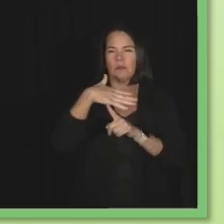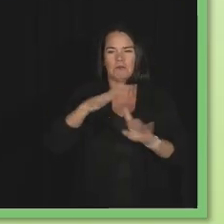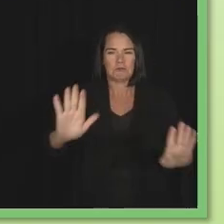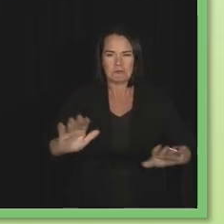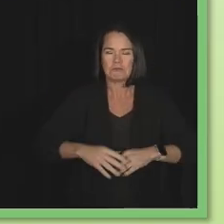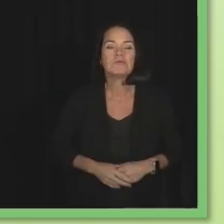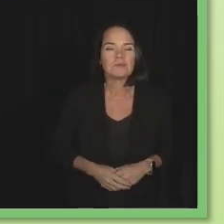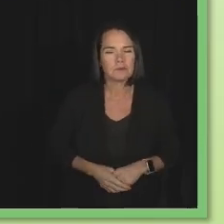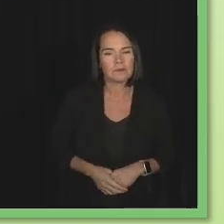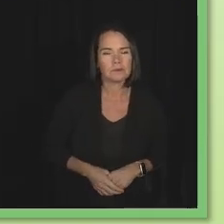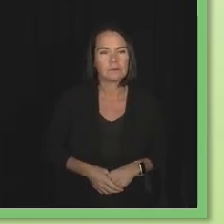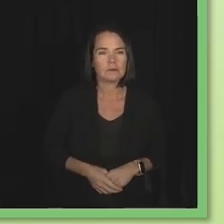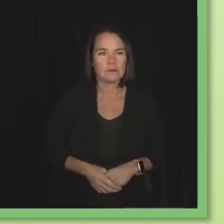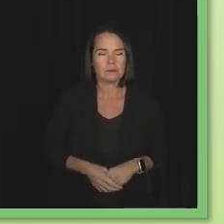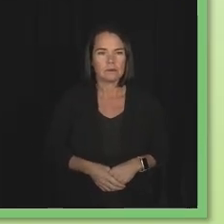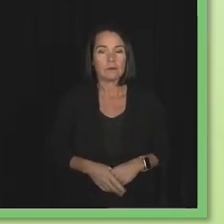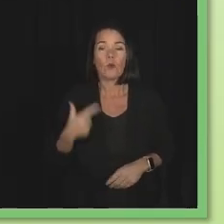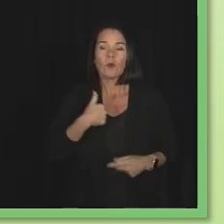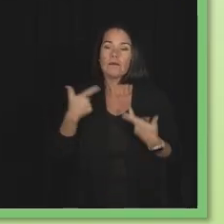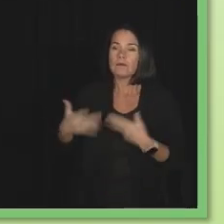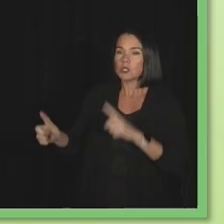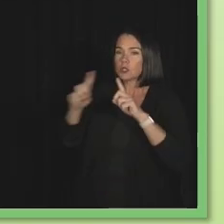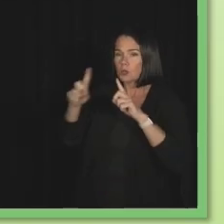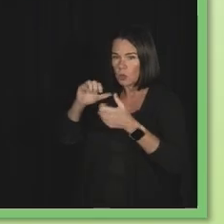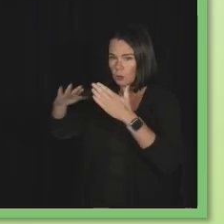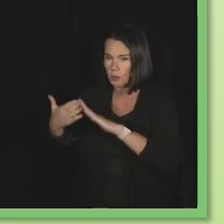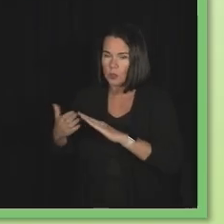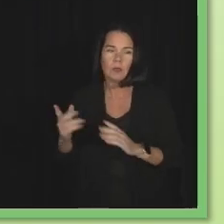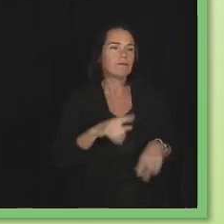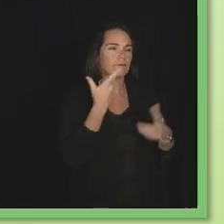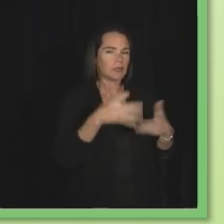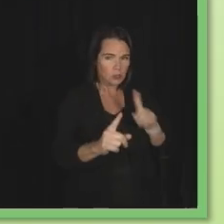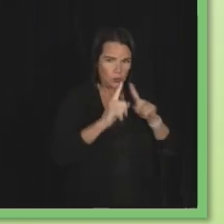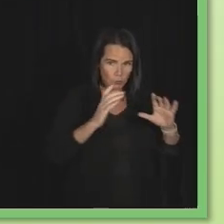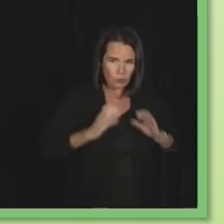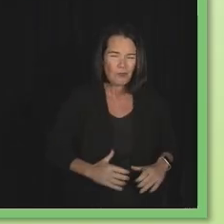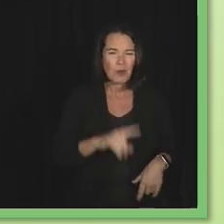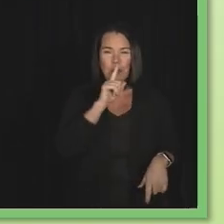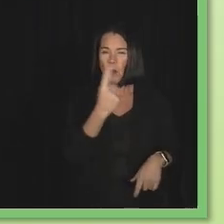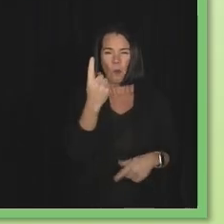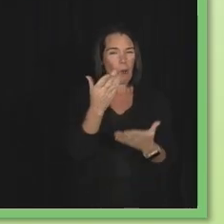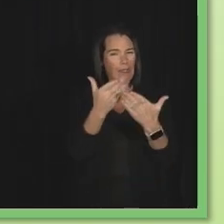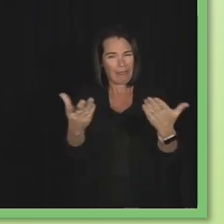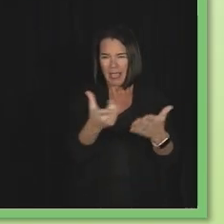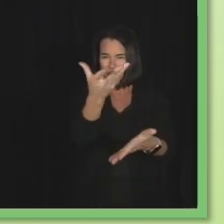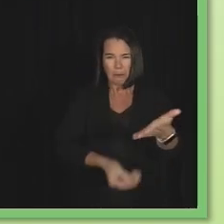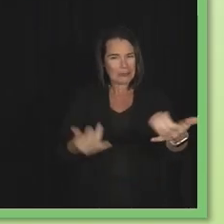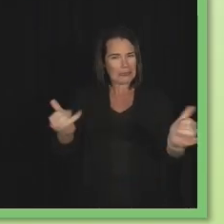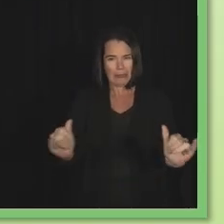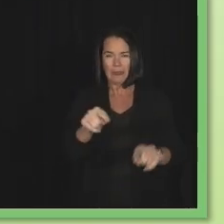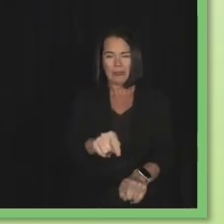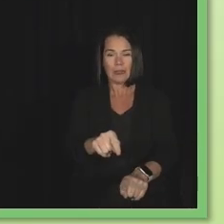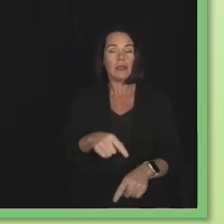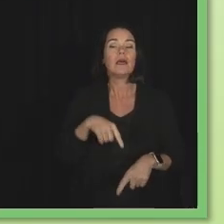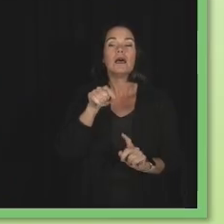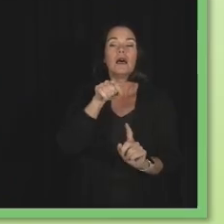Now, we talk to the community and our customers, and we know that there's one more component that's missing for a full agentic AI production stack, and